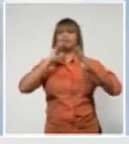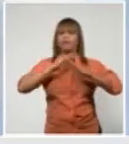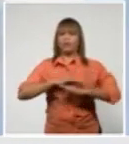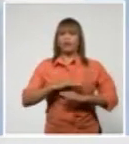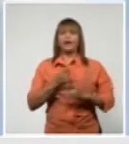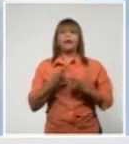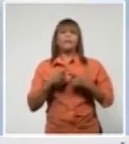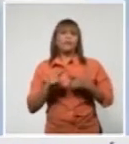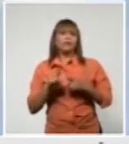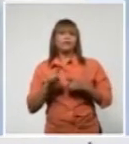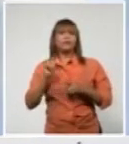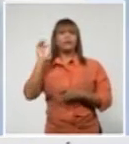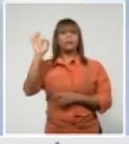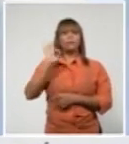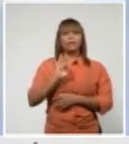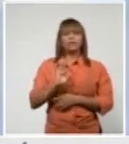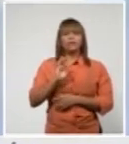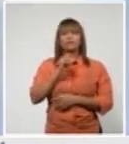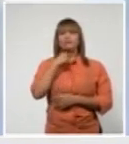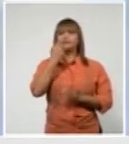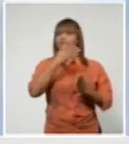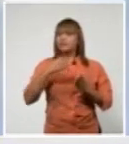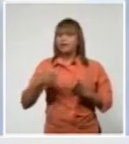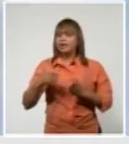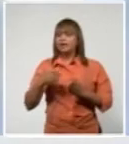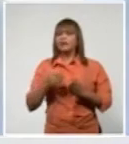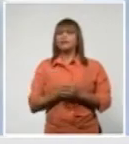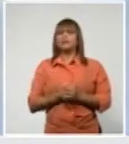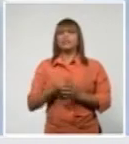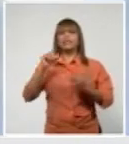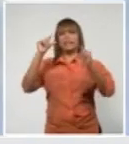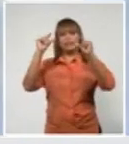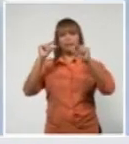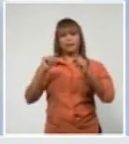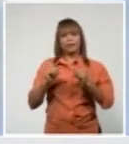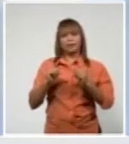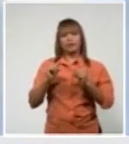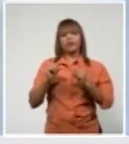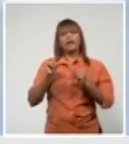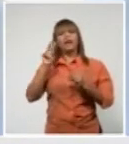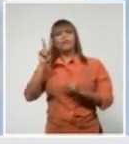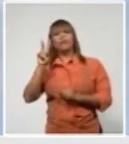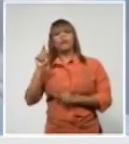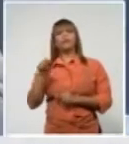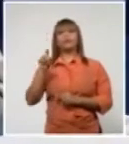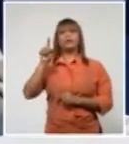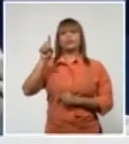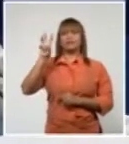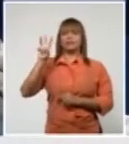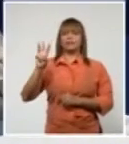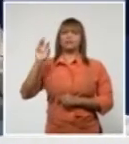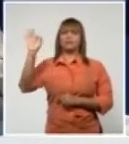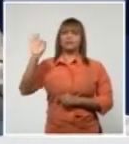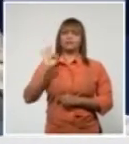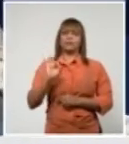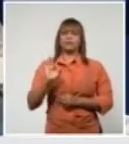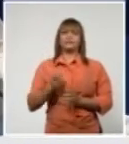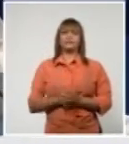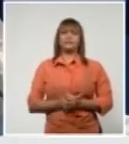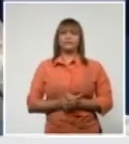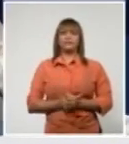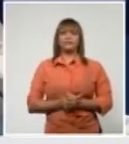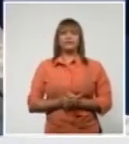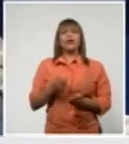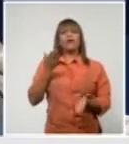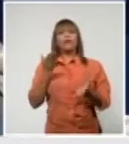rate of 2.98% and the regional rate of 3.33%.